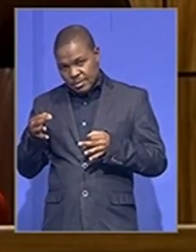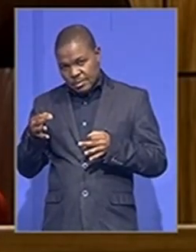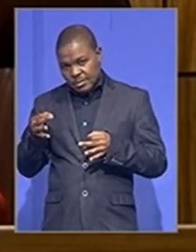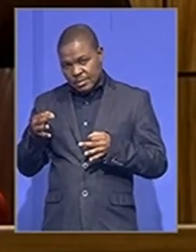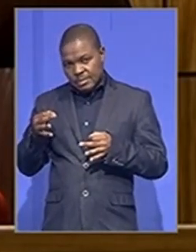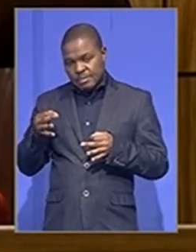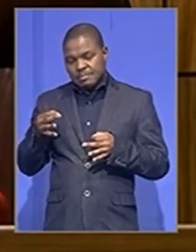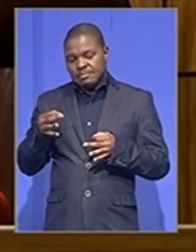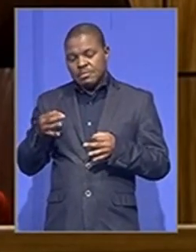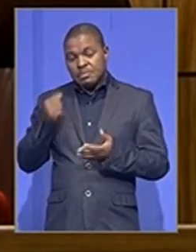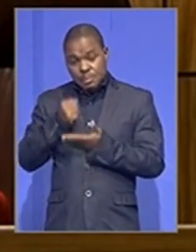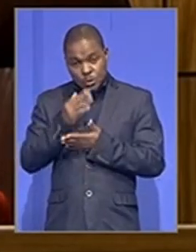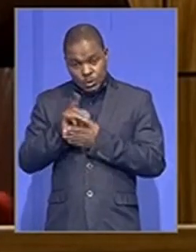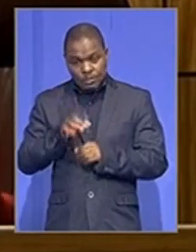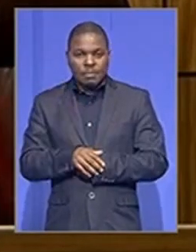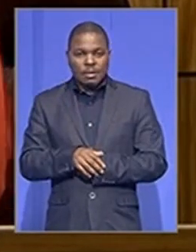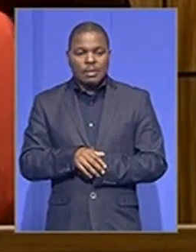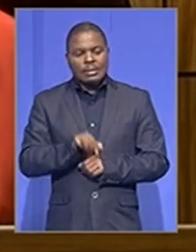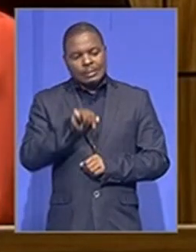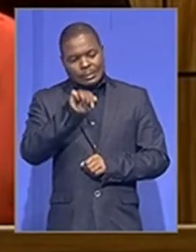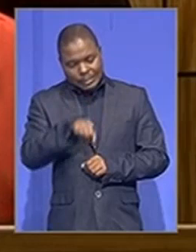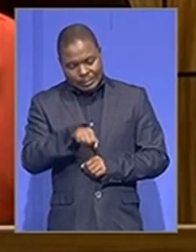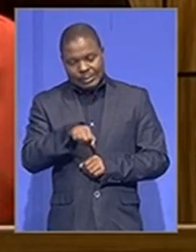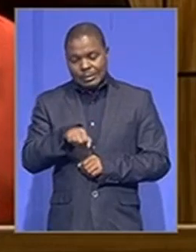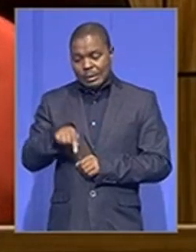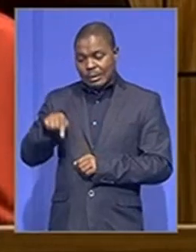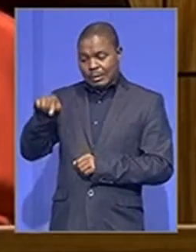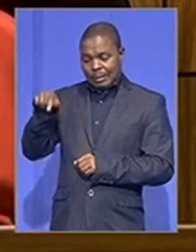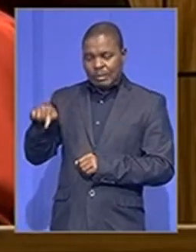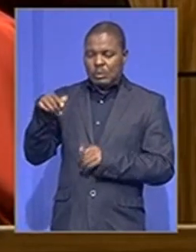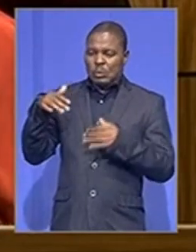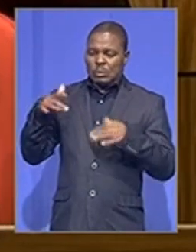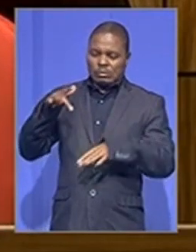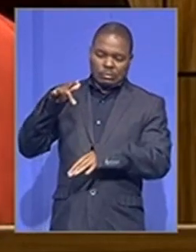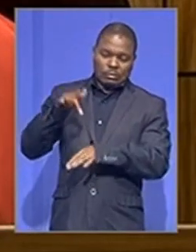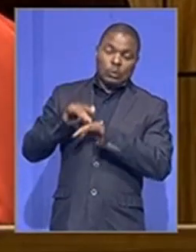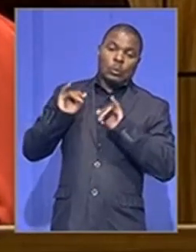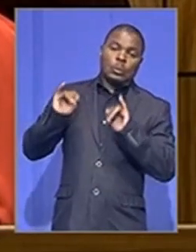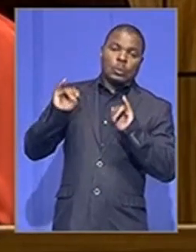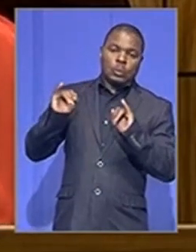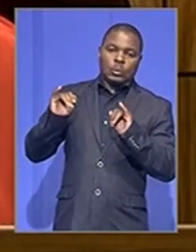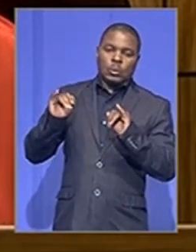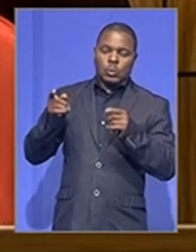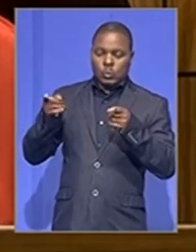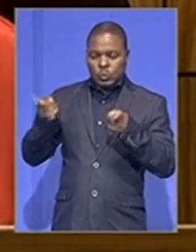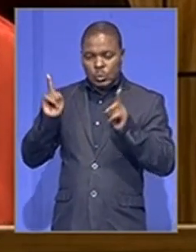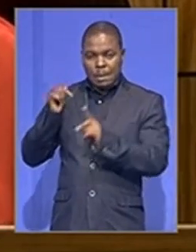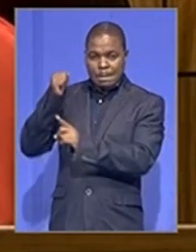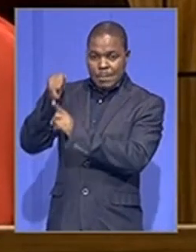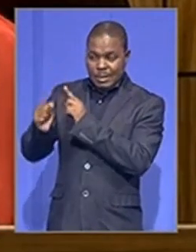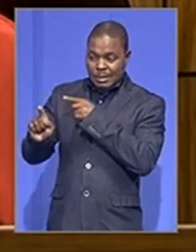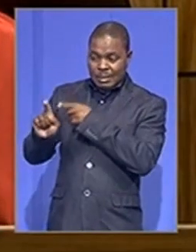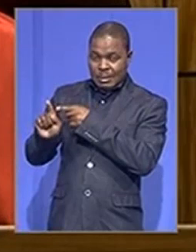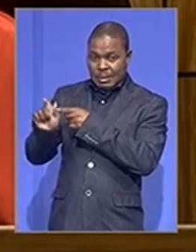to state that despite the ghastliness, the reprehensible, brutal murder of